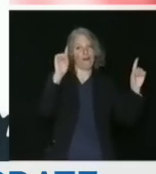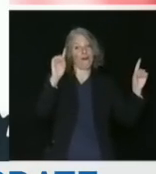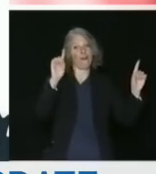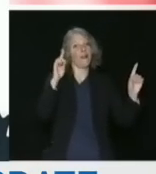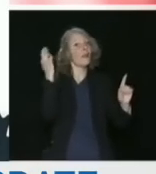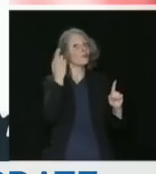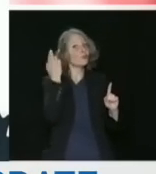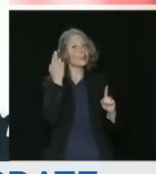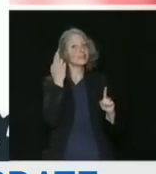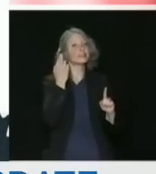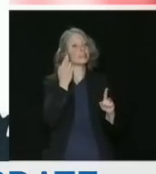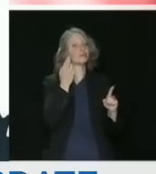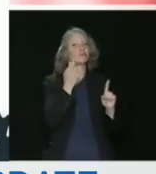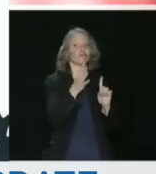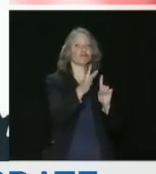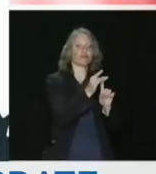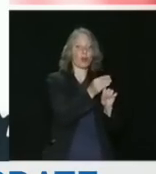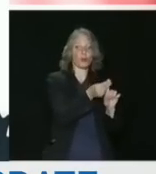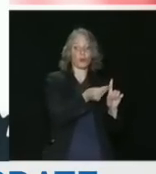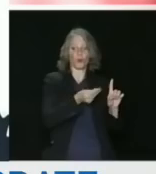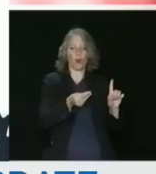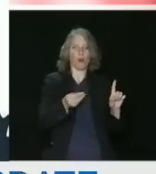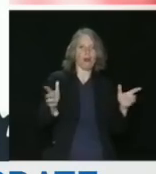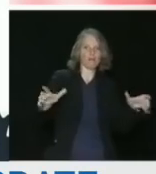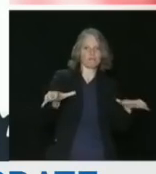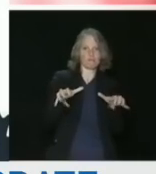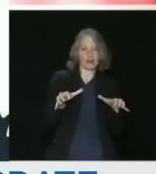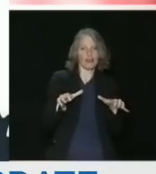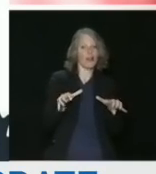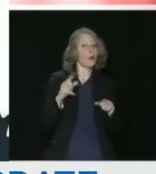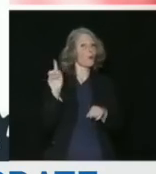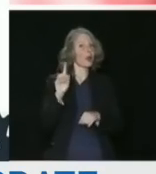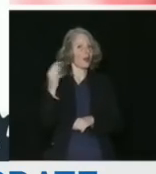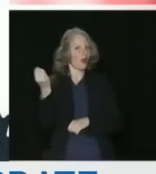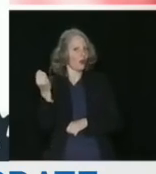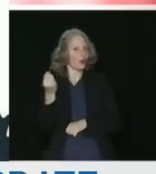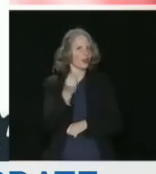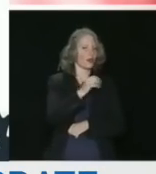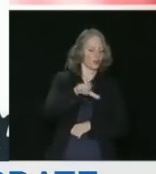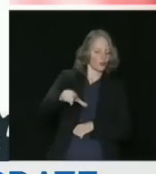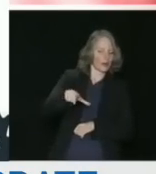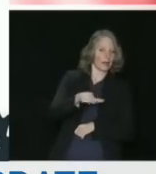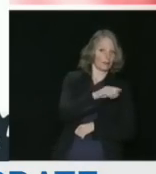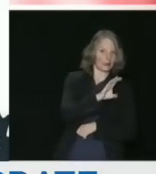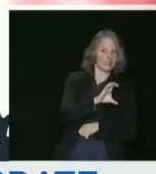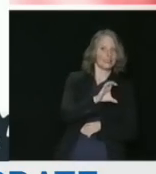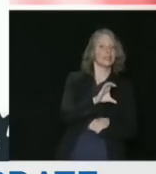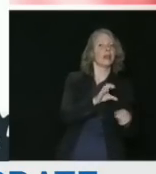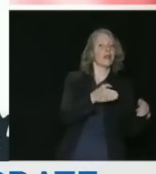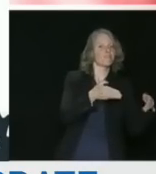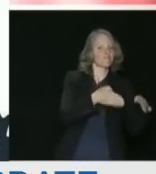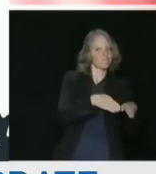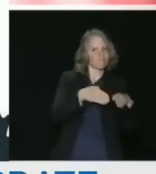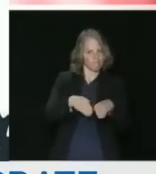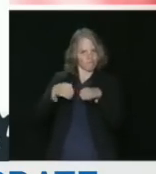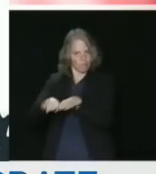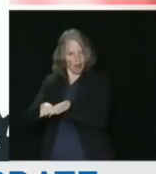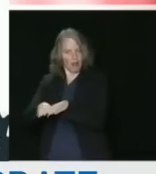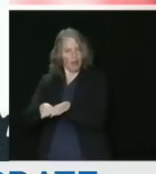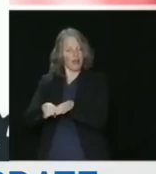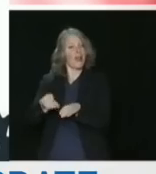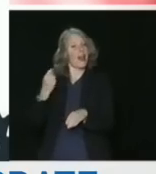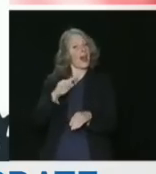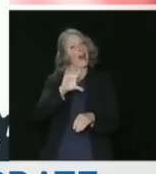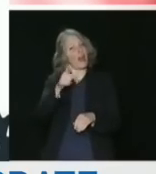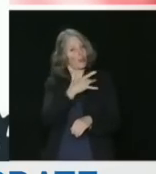recent declines in epidemic growth in Ontario, Quebec, and British Columbia. However, RT is still at